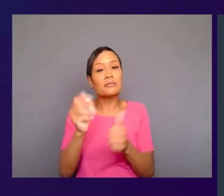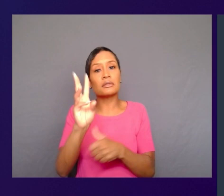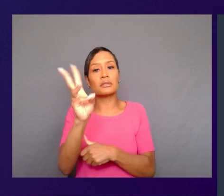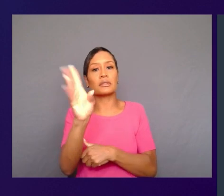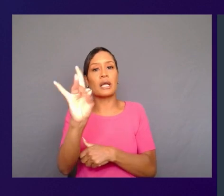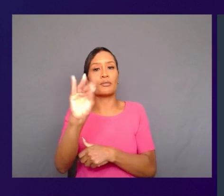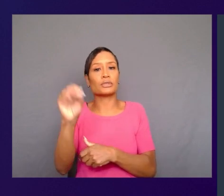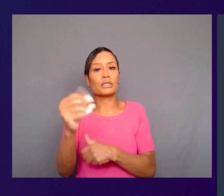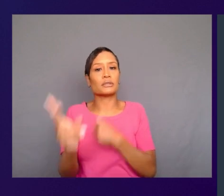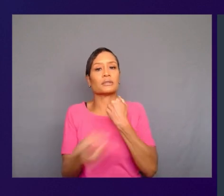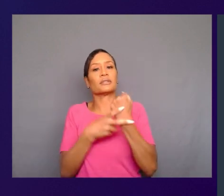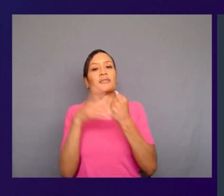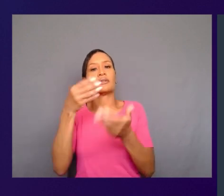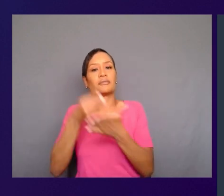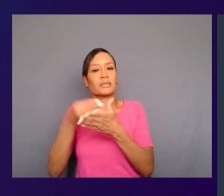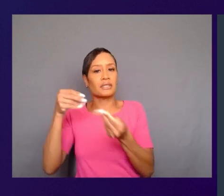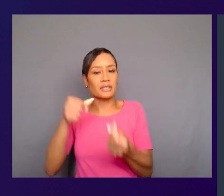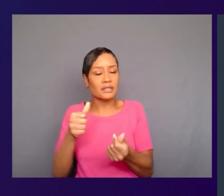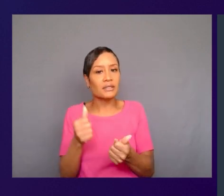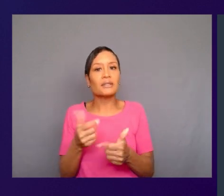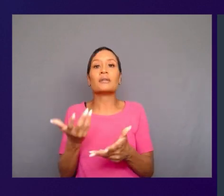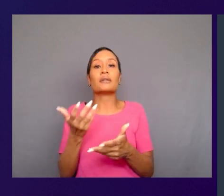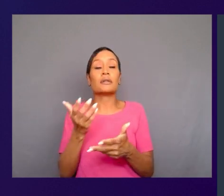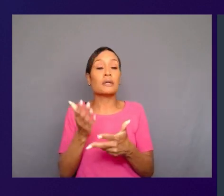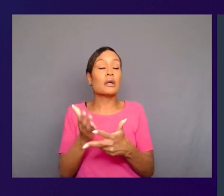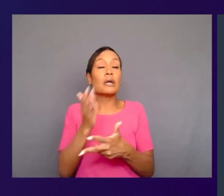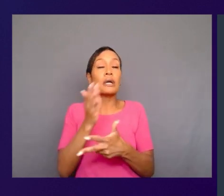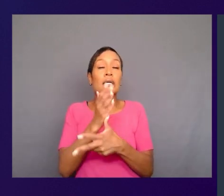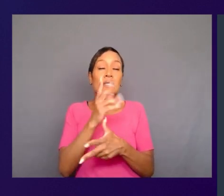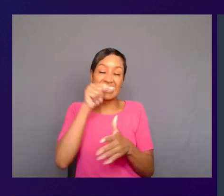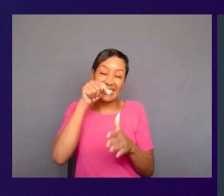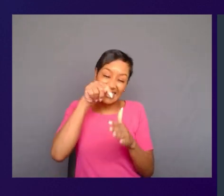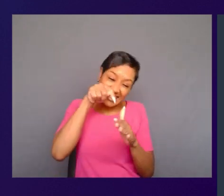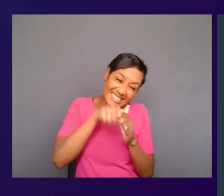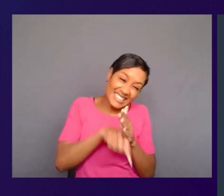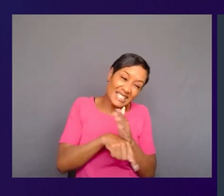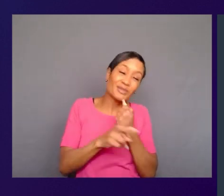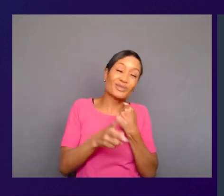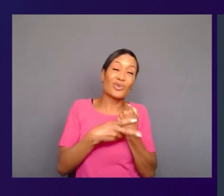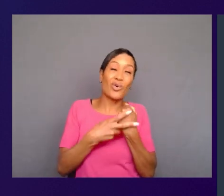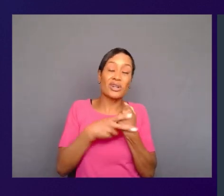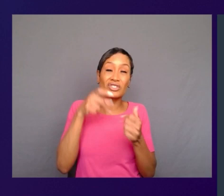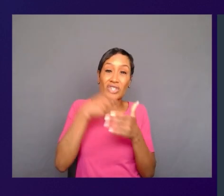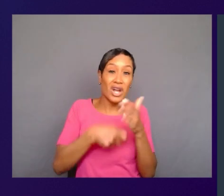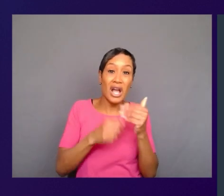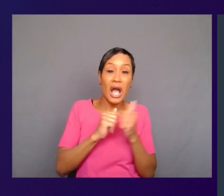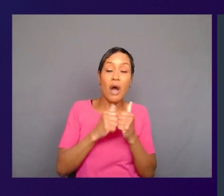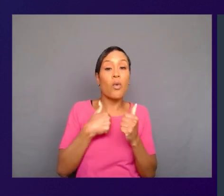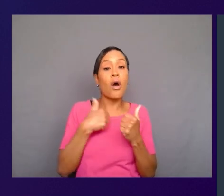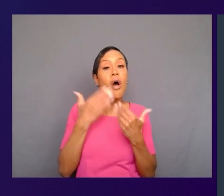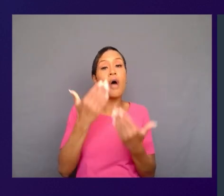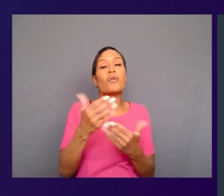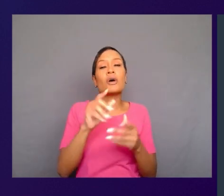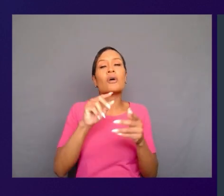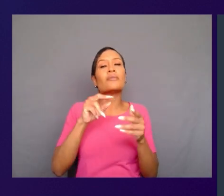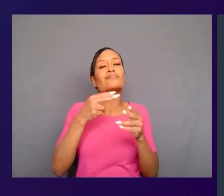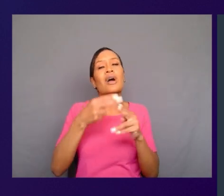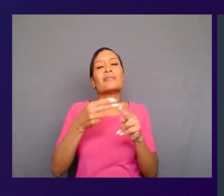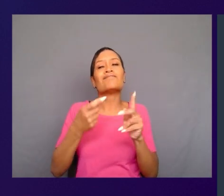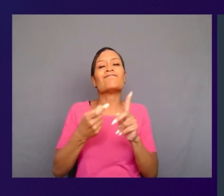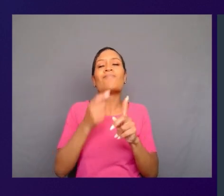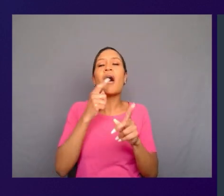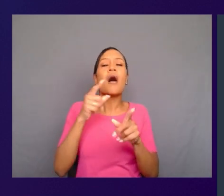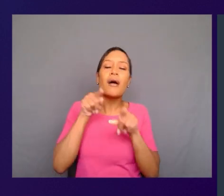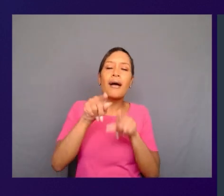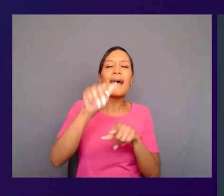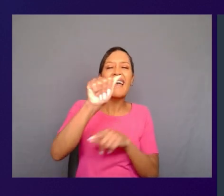68% on your storage costs. For even deeper storage cost savings, we also offer to opt-in asynchronous archive tiers for objects